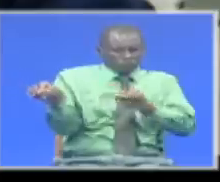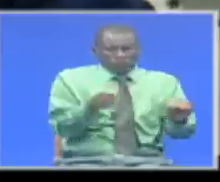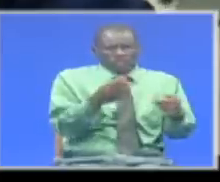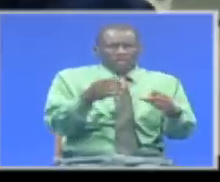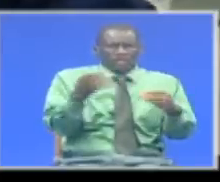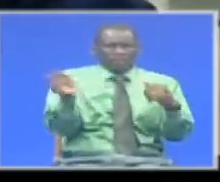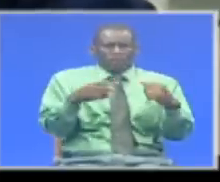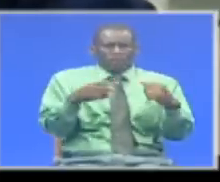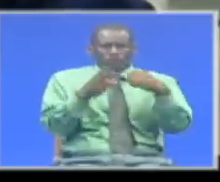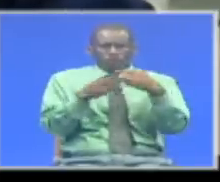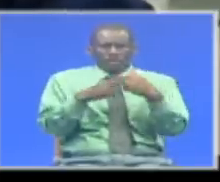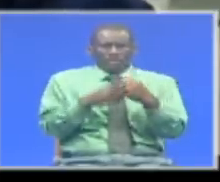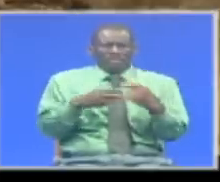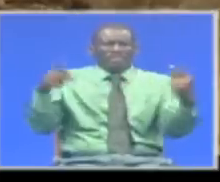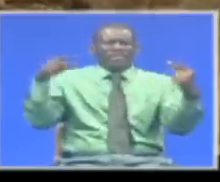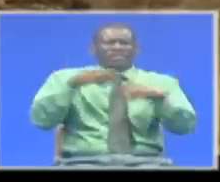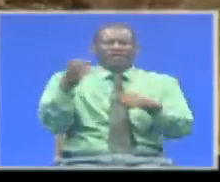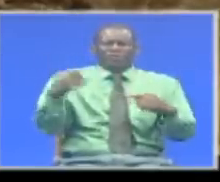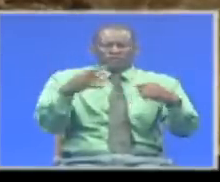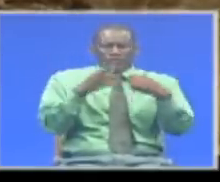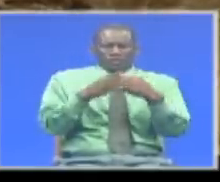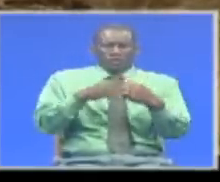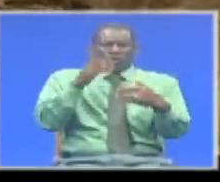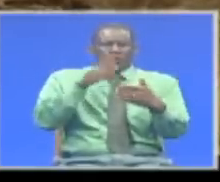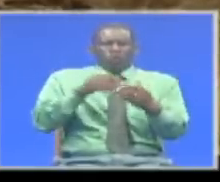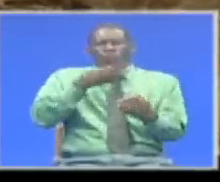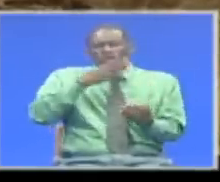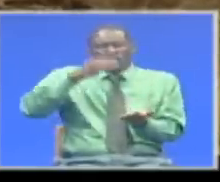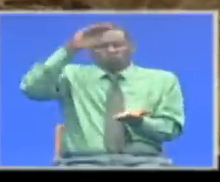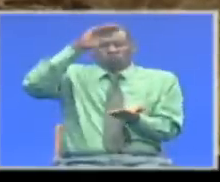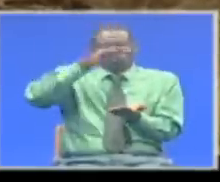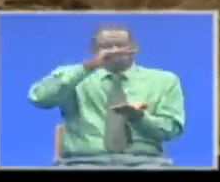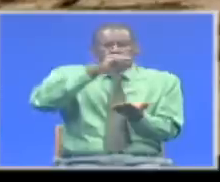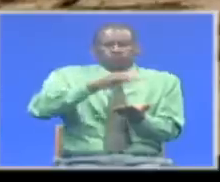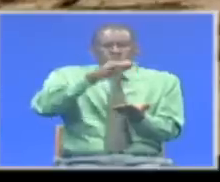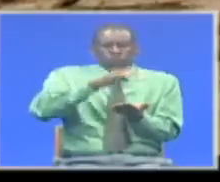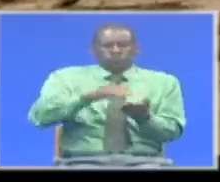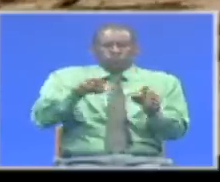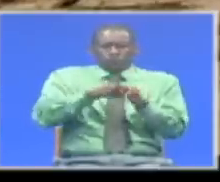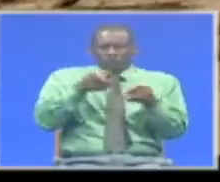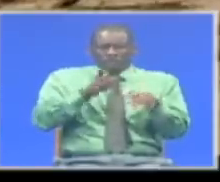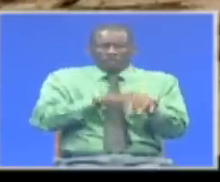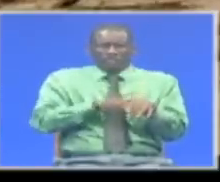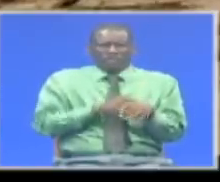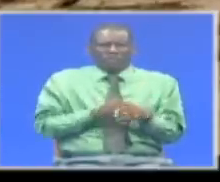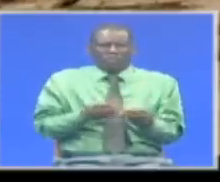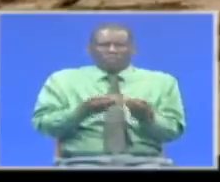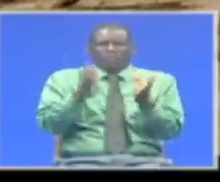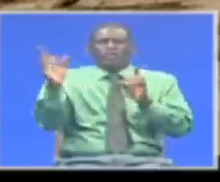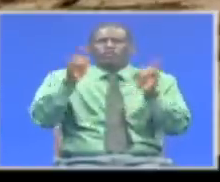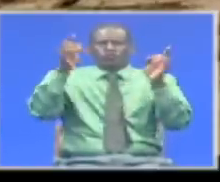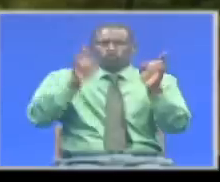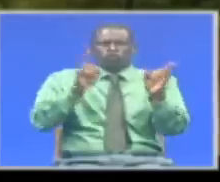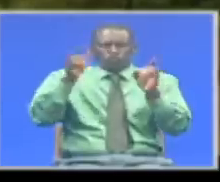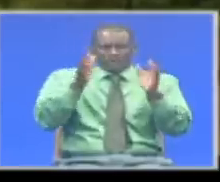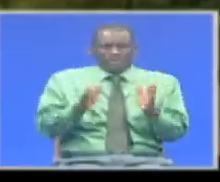July till September. The water have gone down. Even in this season, many tourists